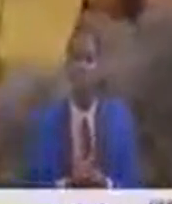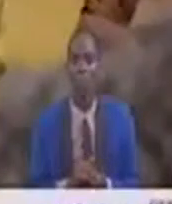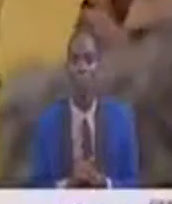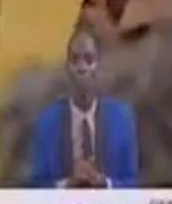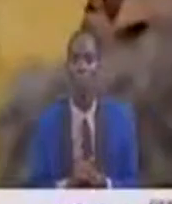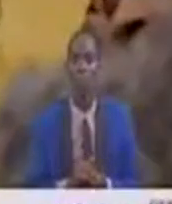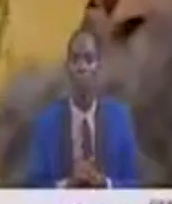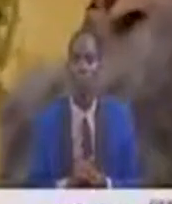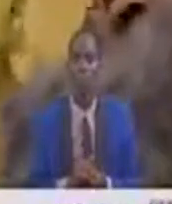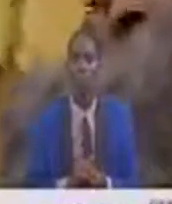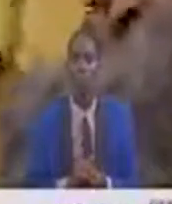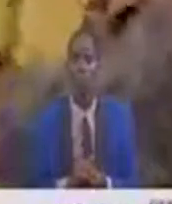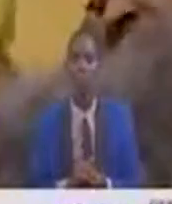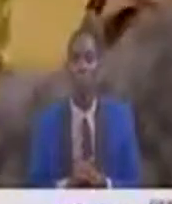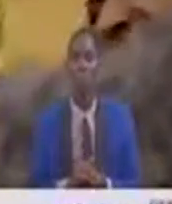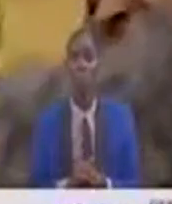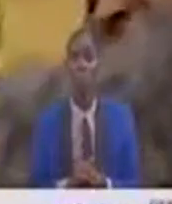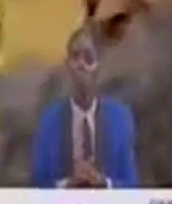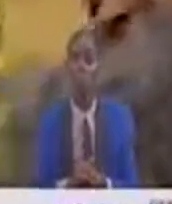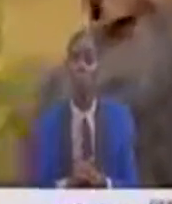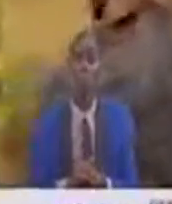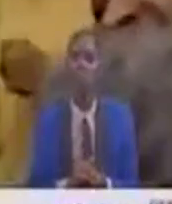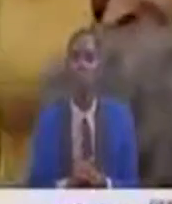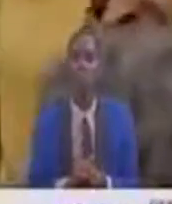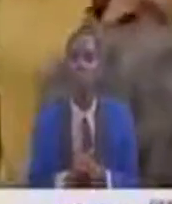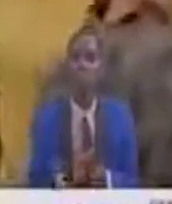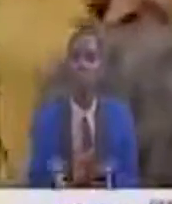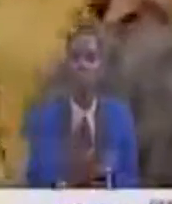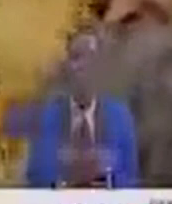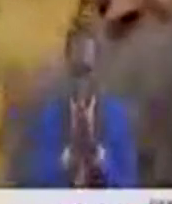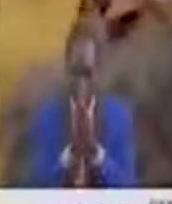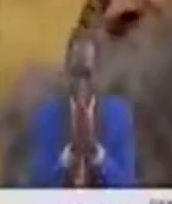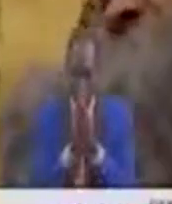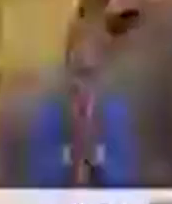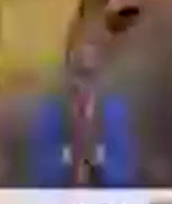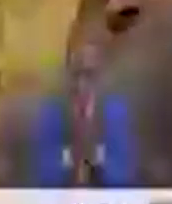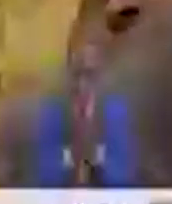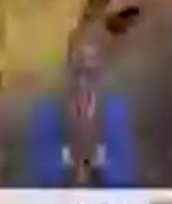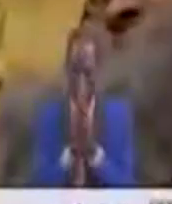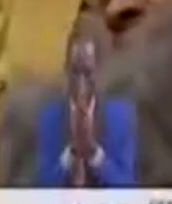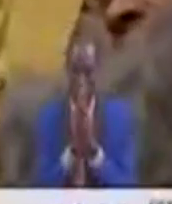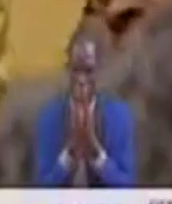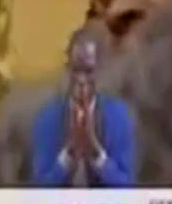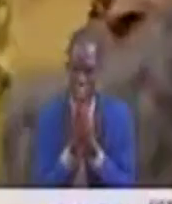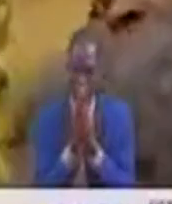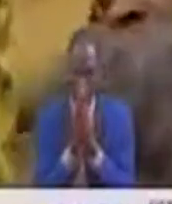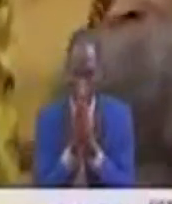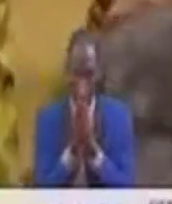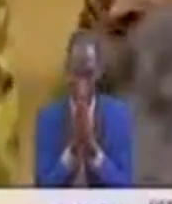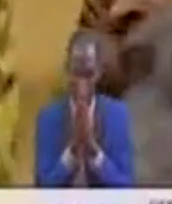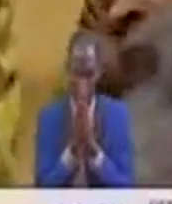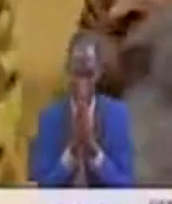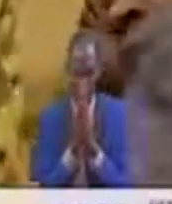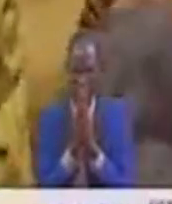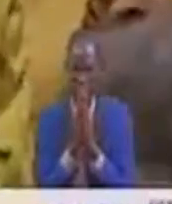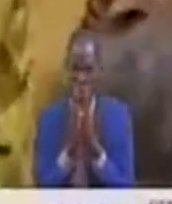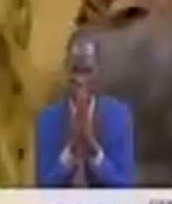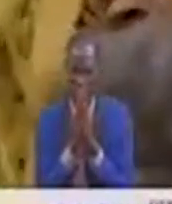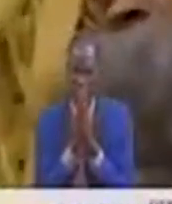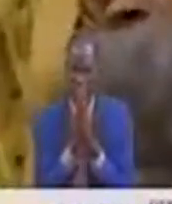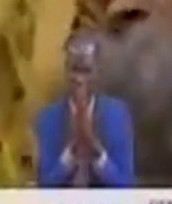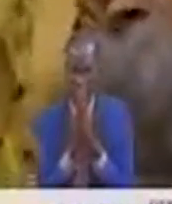Pray. pray. Pray